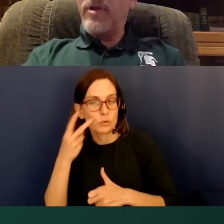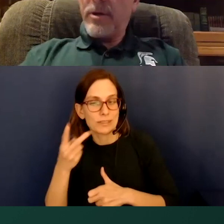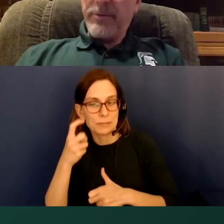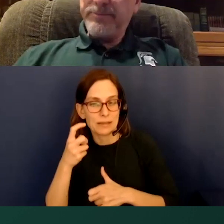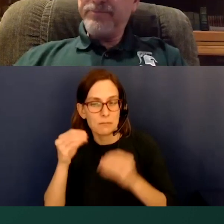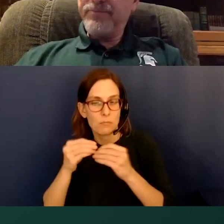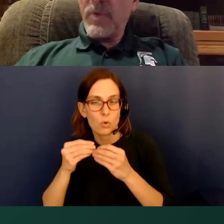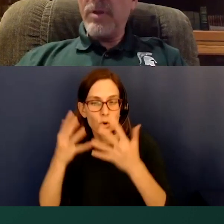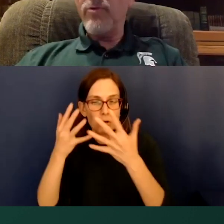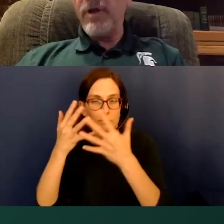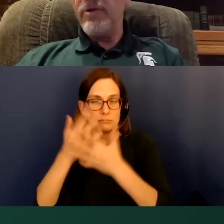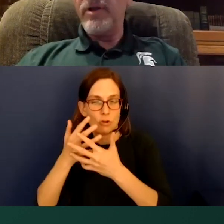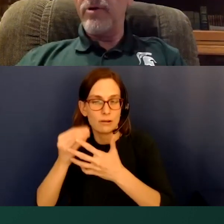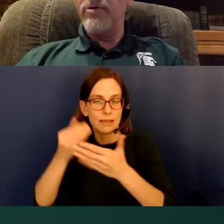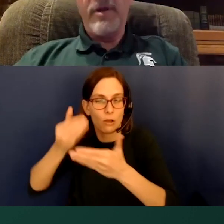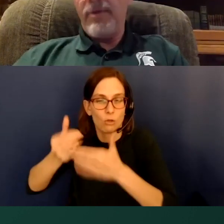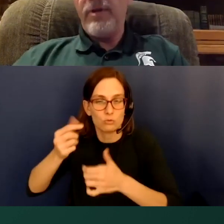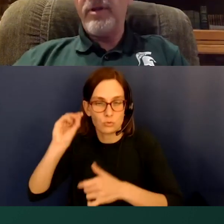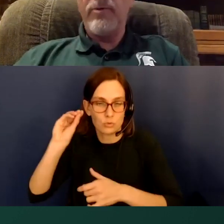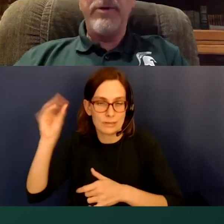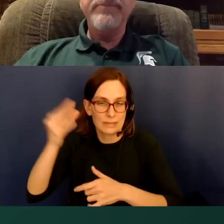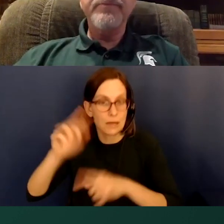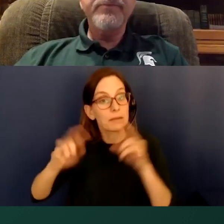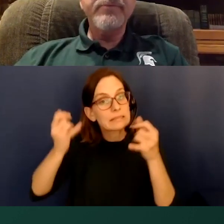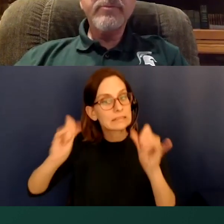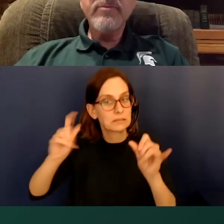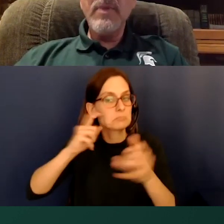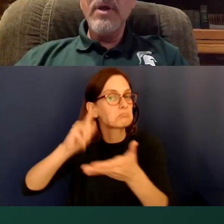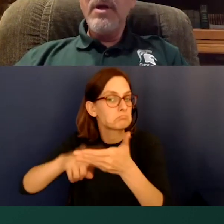to the sun. So crescent is harder to see, but it's still there.